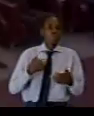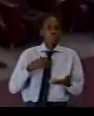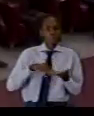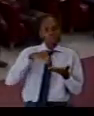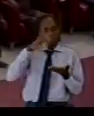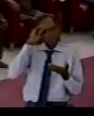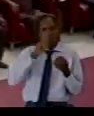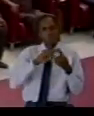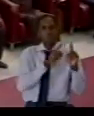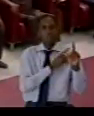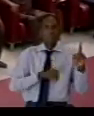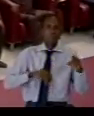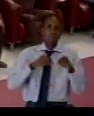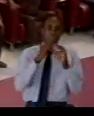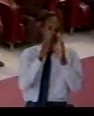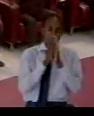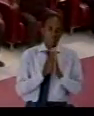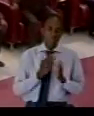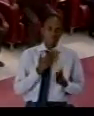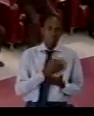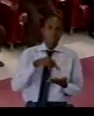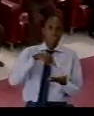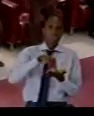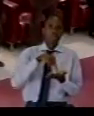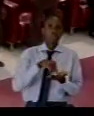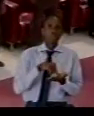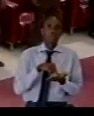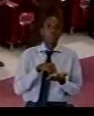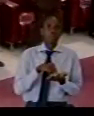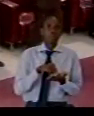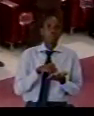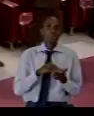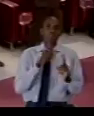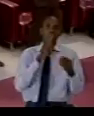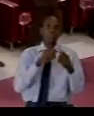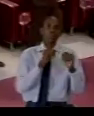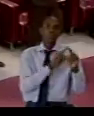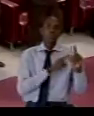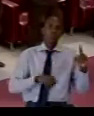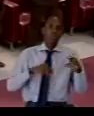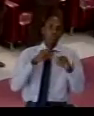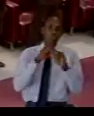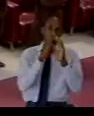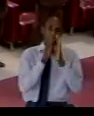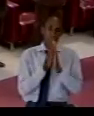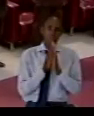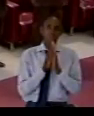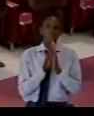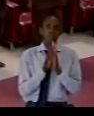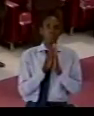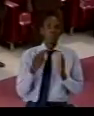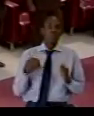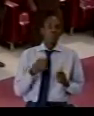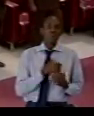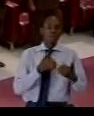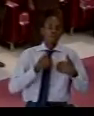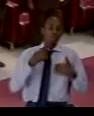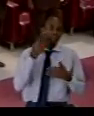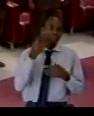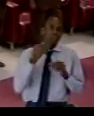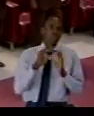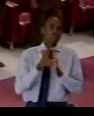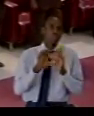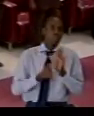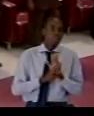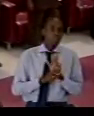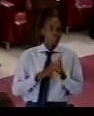in prayer. Will you all rise up, please? Talk to the Lord in prayer. You've seen a commandment,